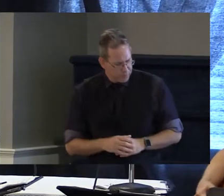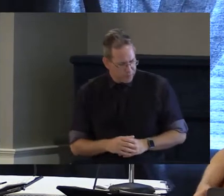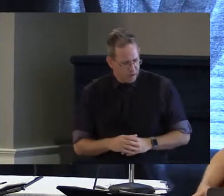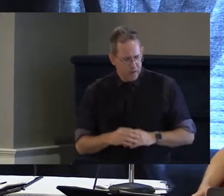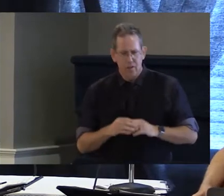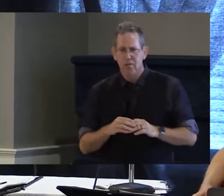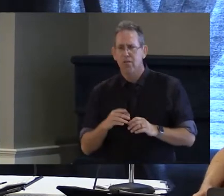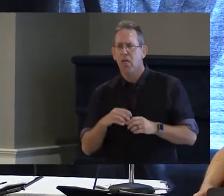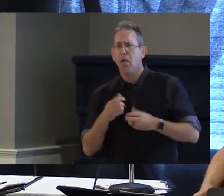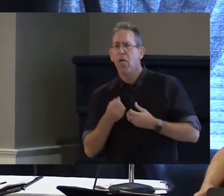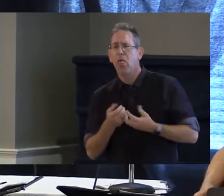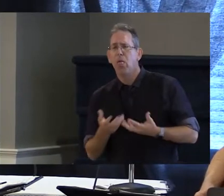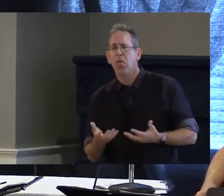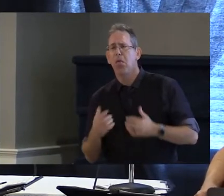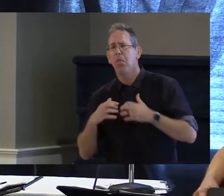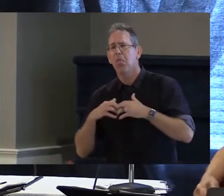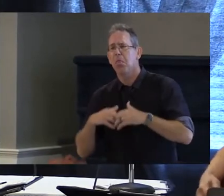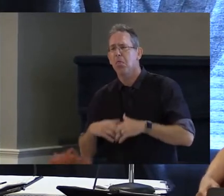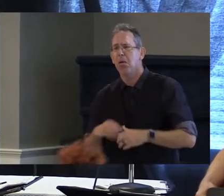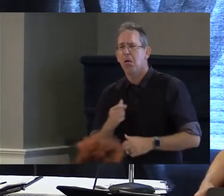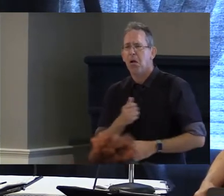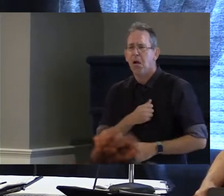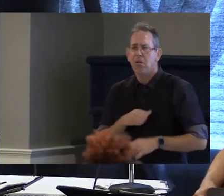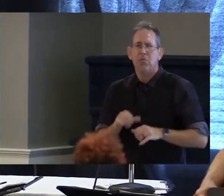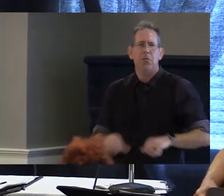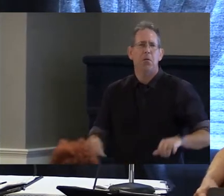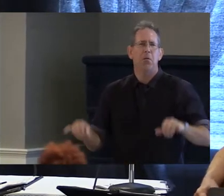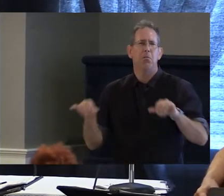attitudes, old worn out